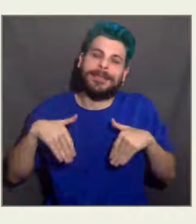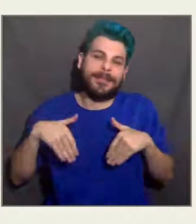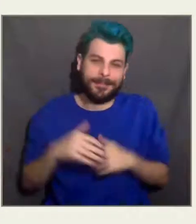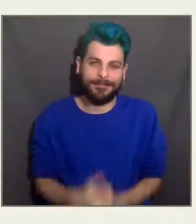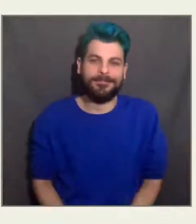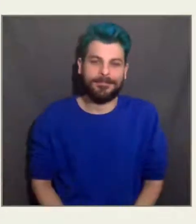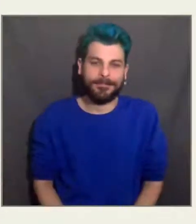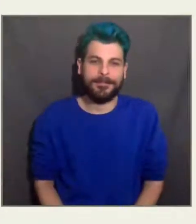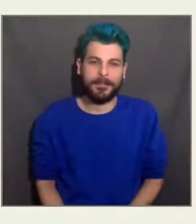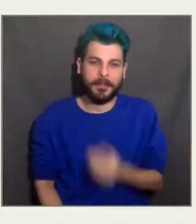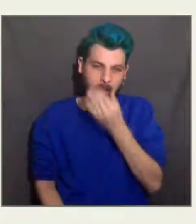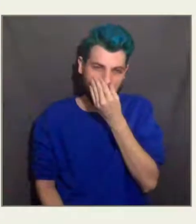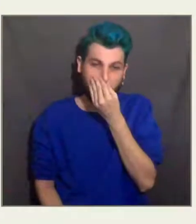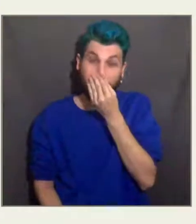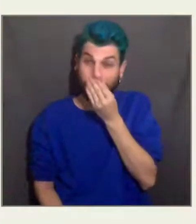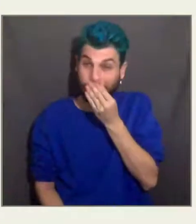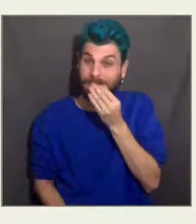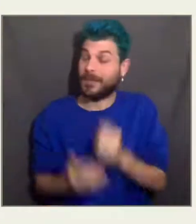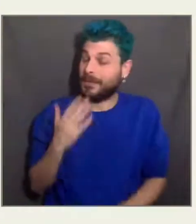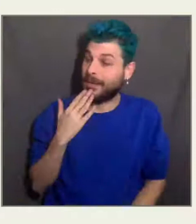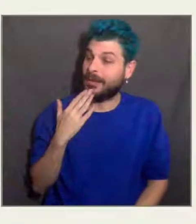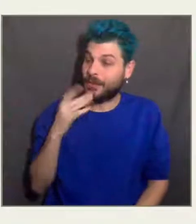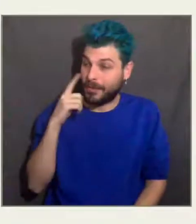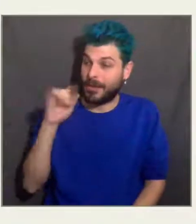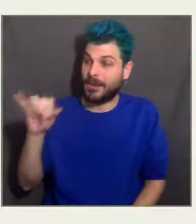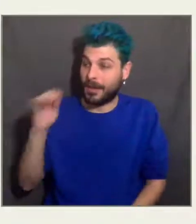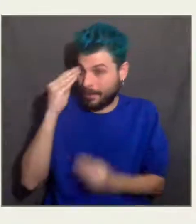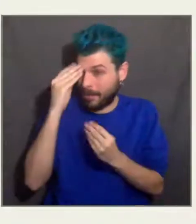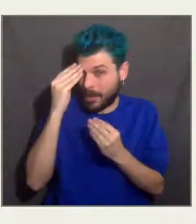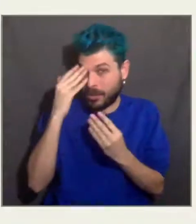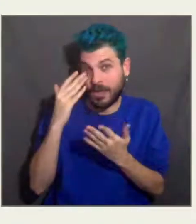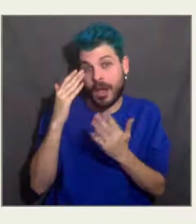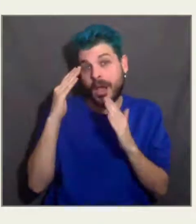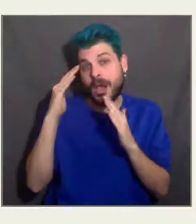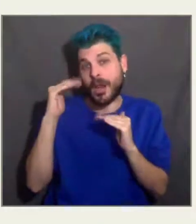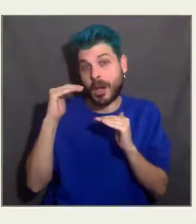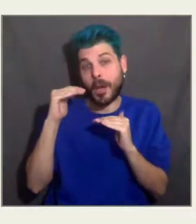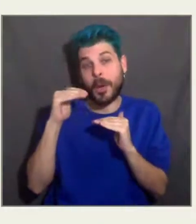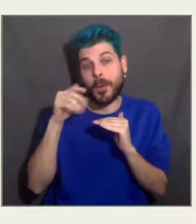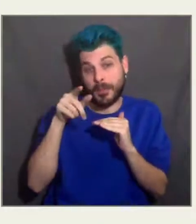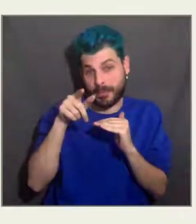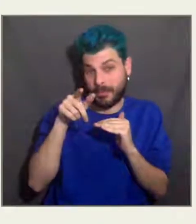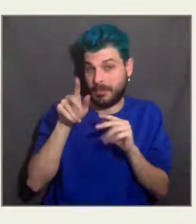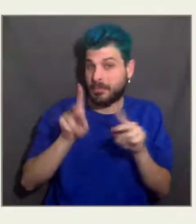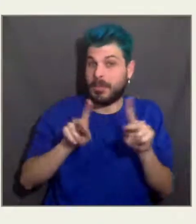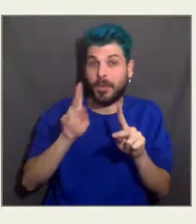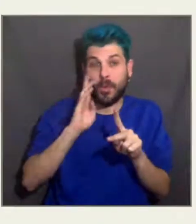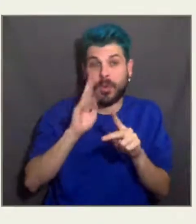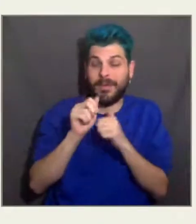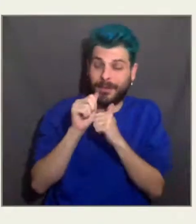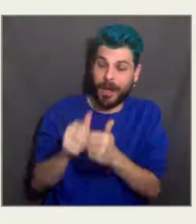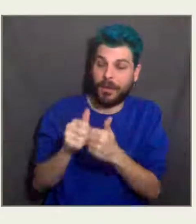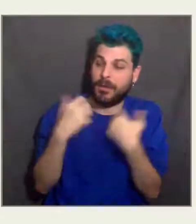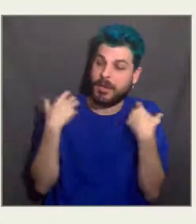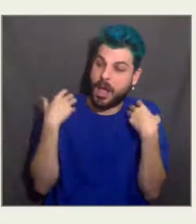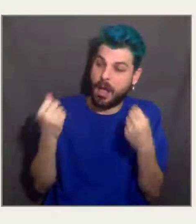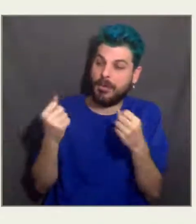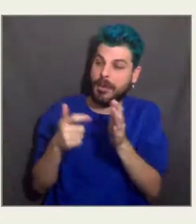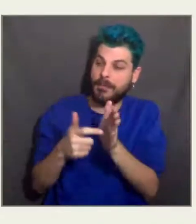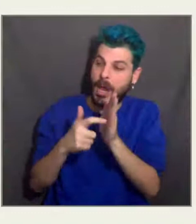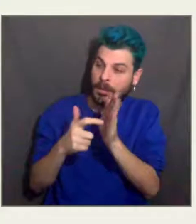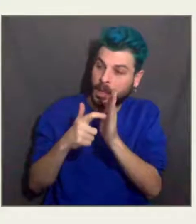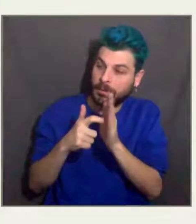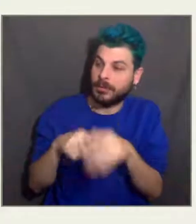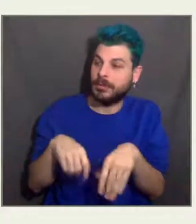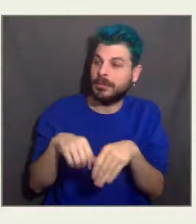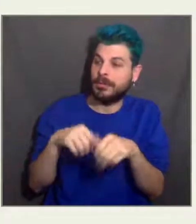answer. This is not a commercial, but I do hope people follow the health mandates and guidelines. And I know Metro will be all the way back when the